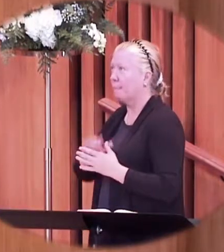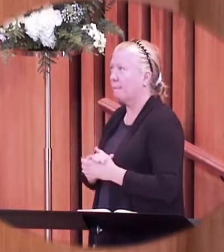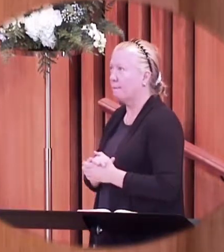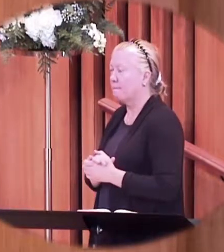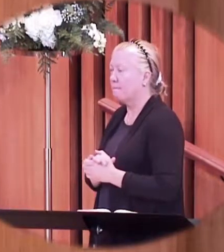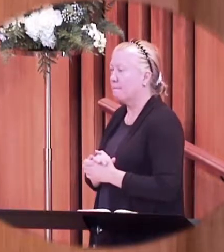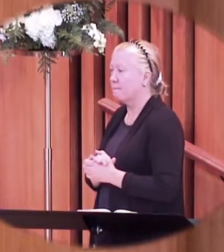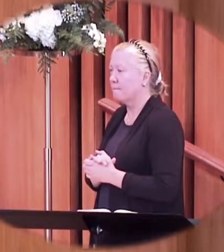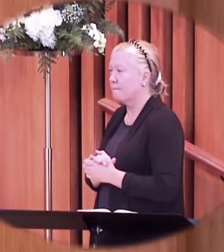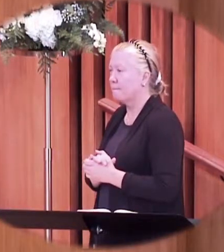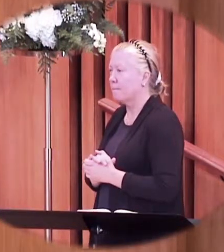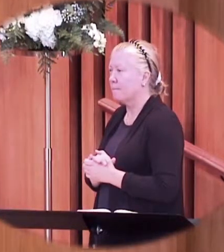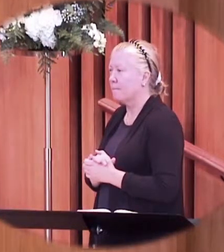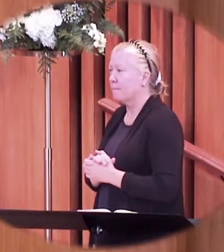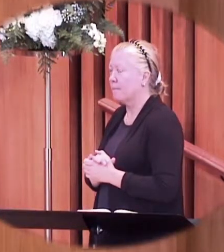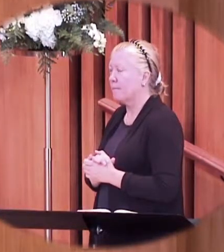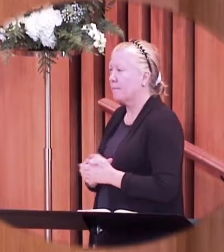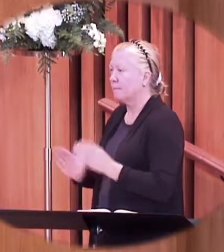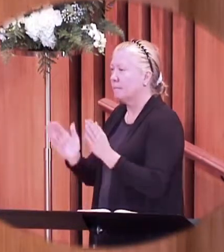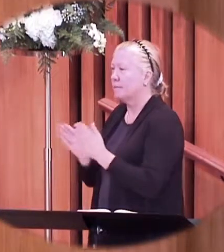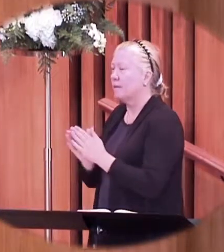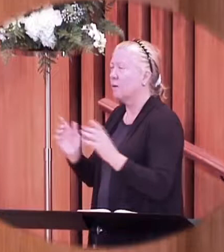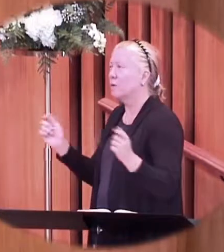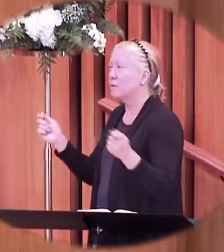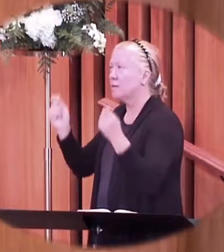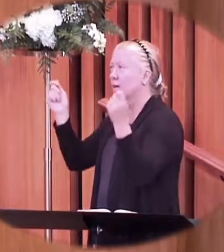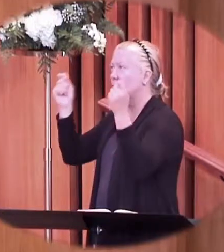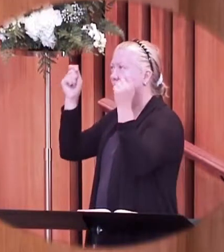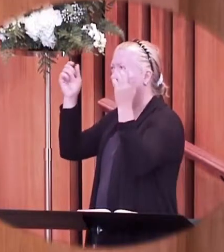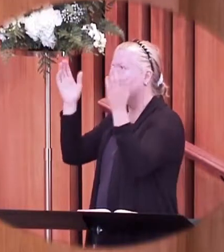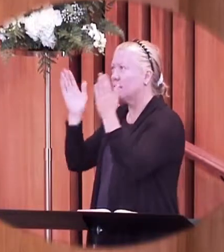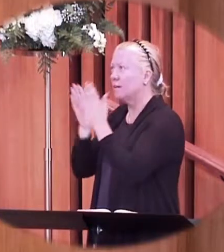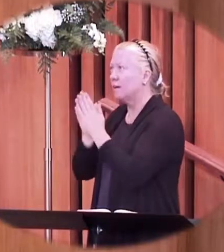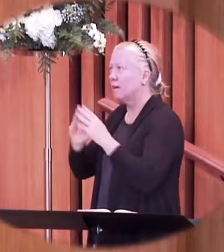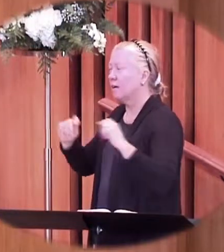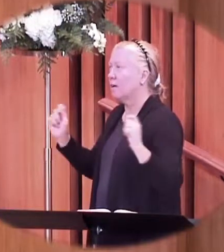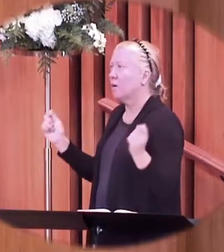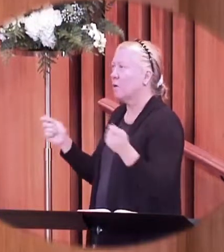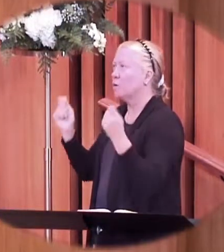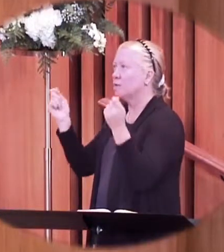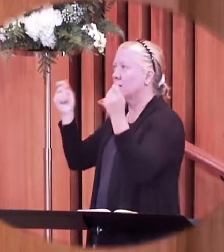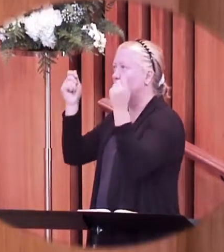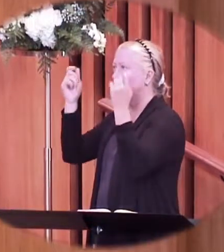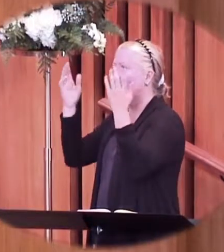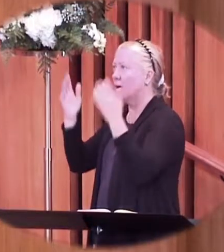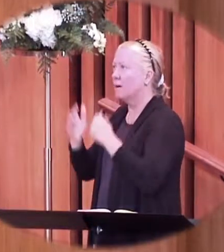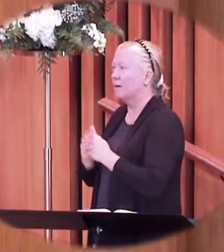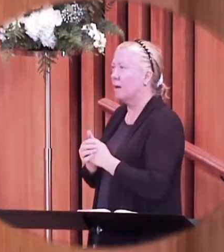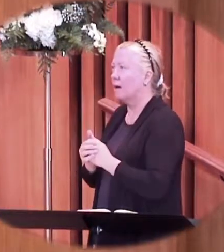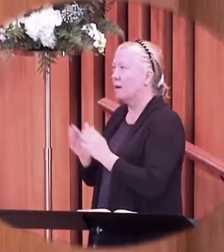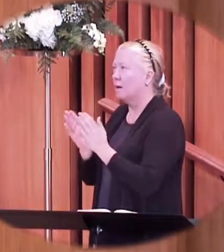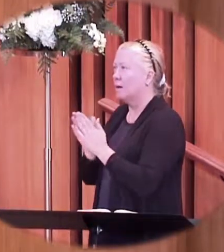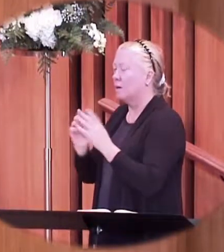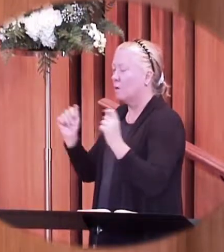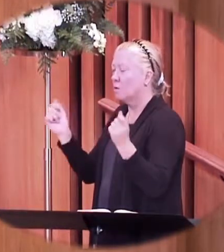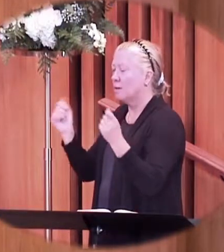who comes in the name of the Lord. Hosanna,